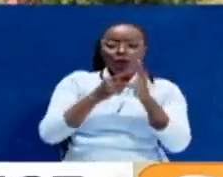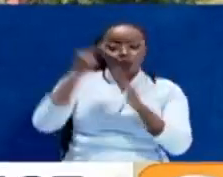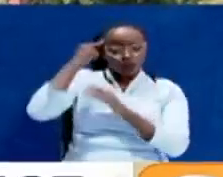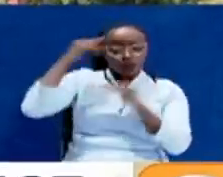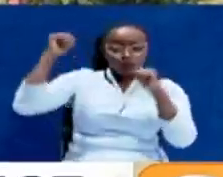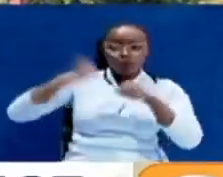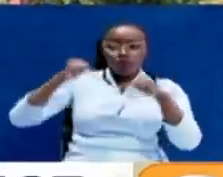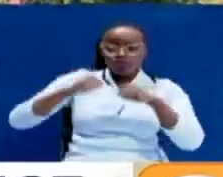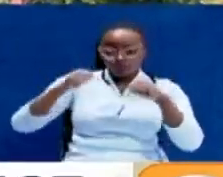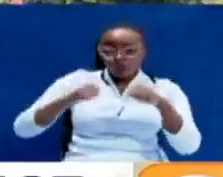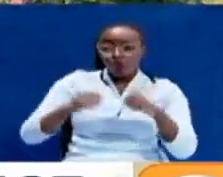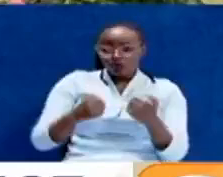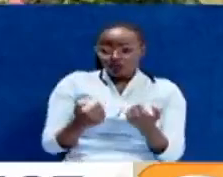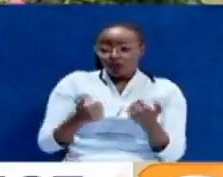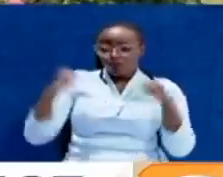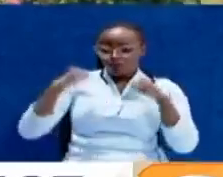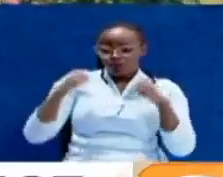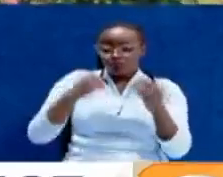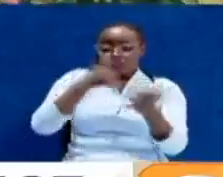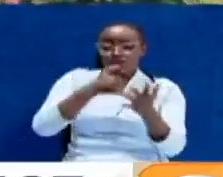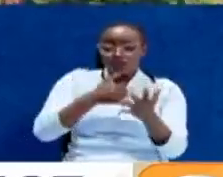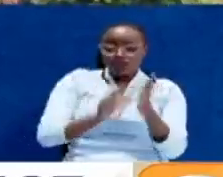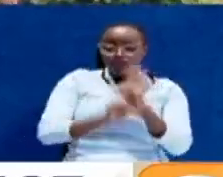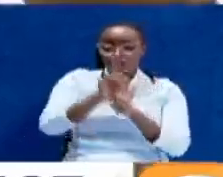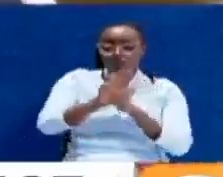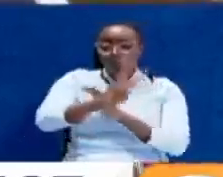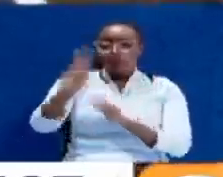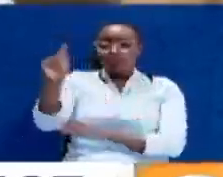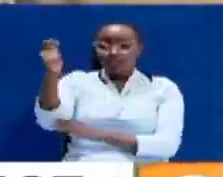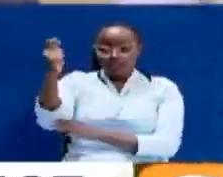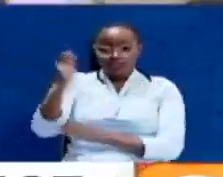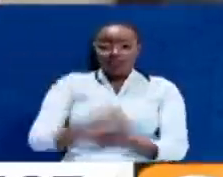they can be able to be put in the development map of Western Kenya.